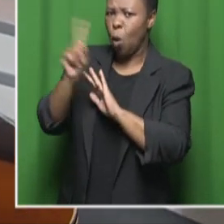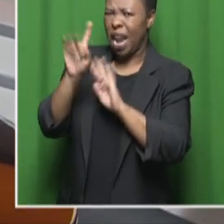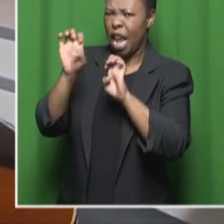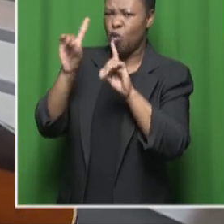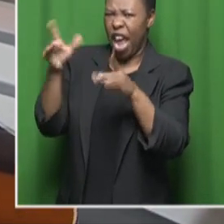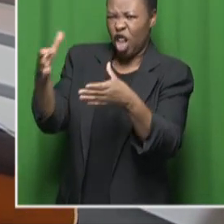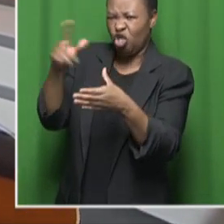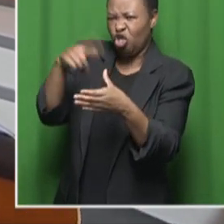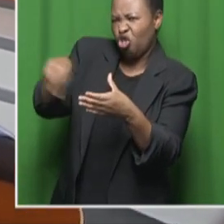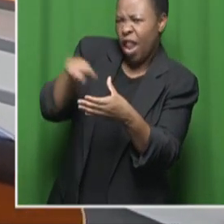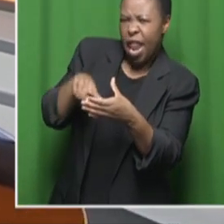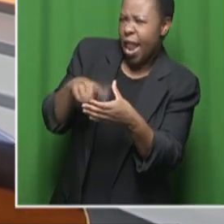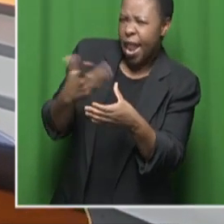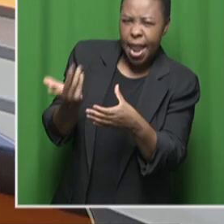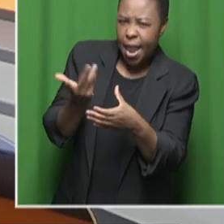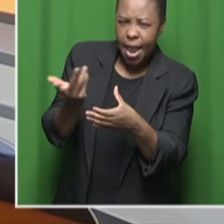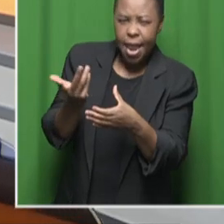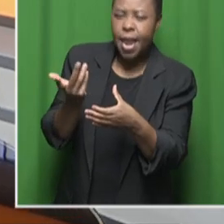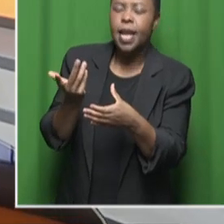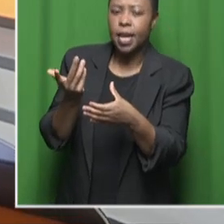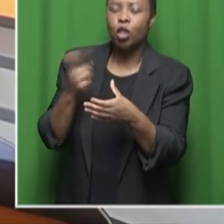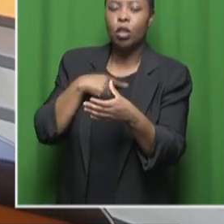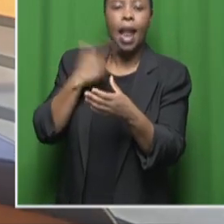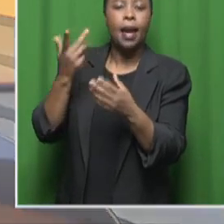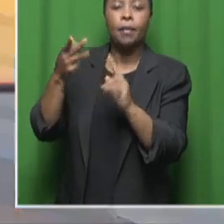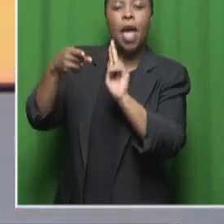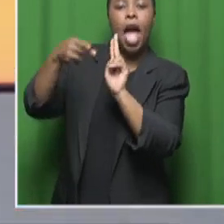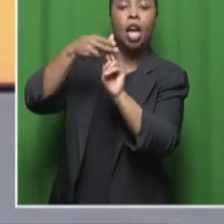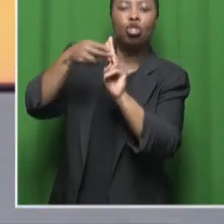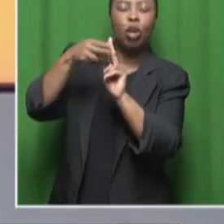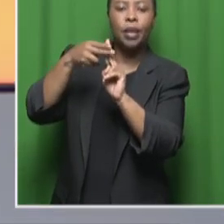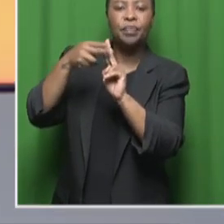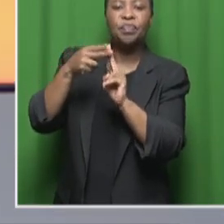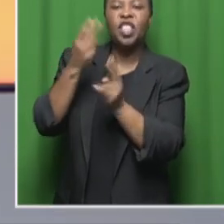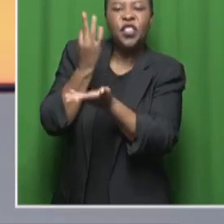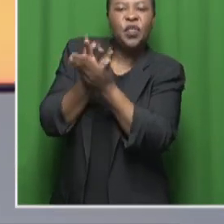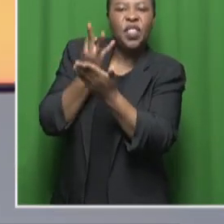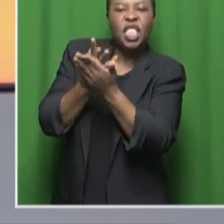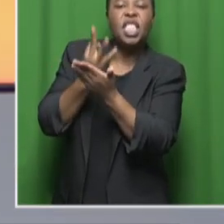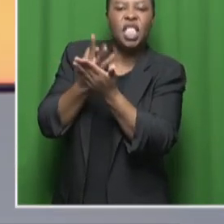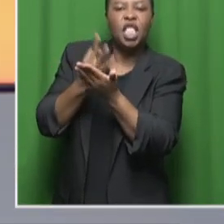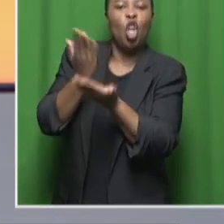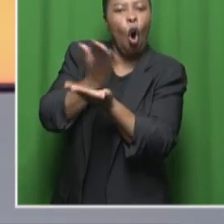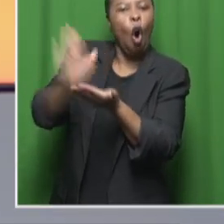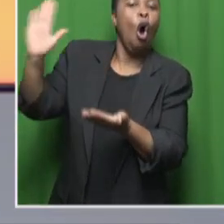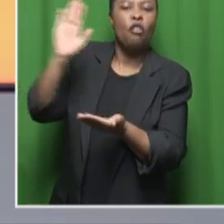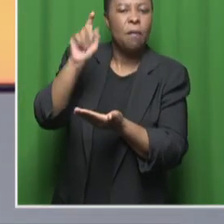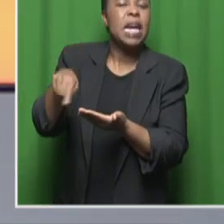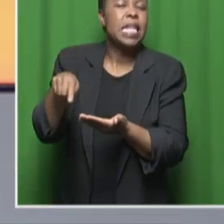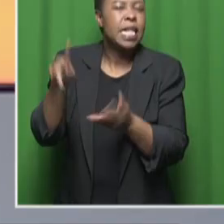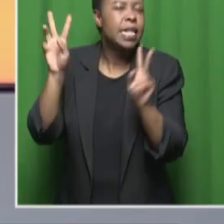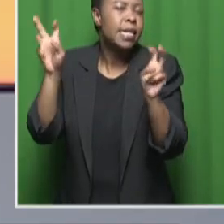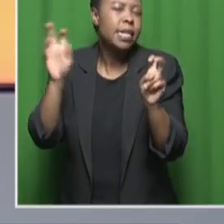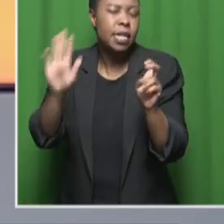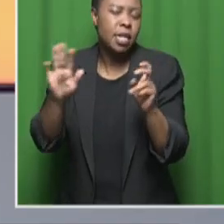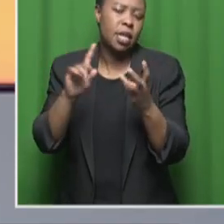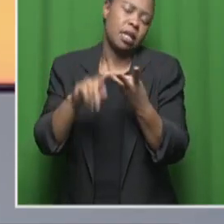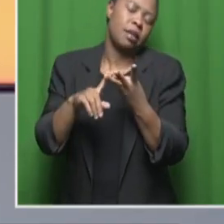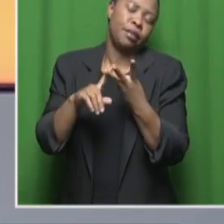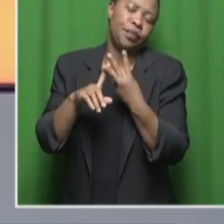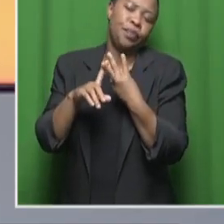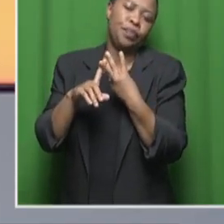given what, has hashtag fees must fall, try to achieve, decoloniality. You've obviously got what is more relevant in terms